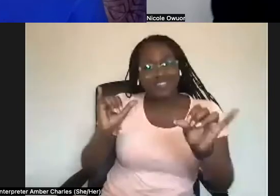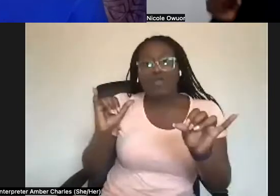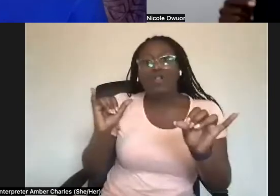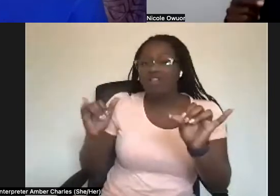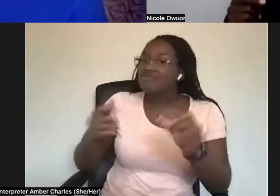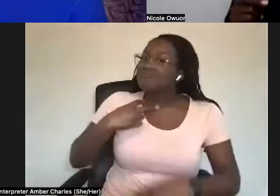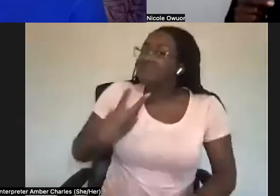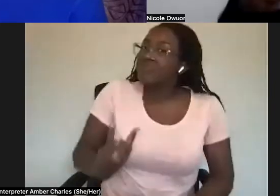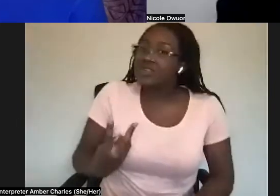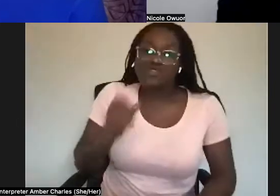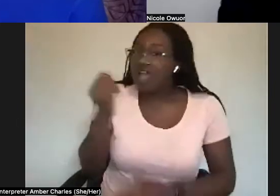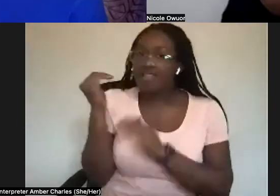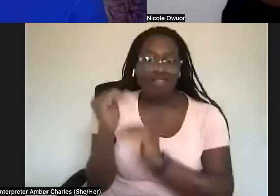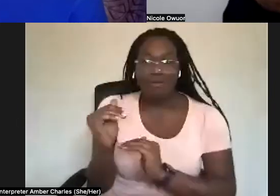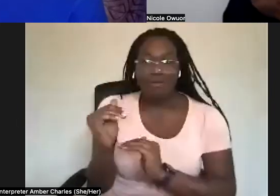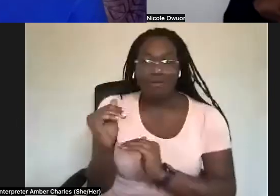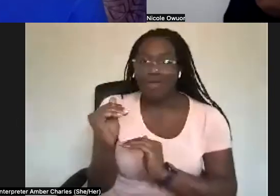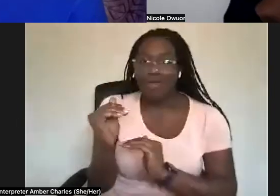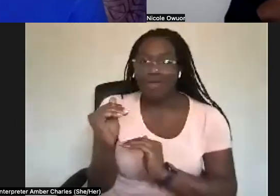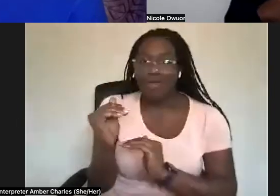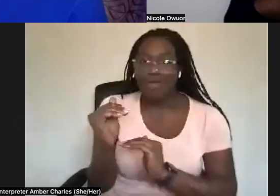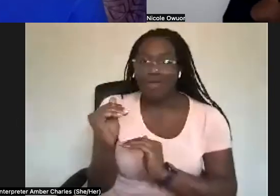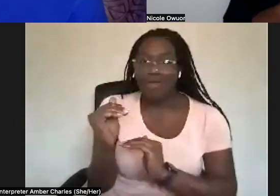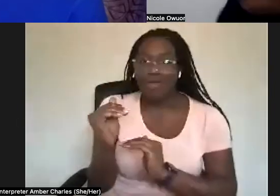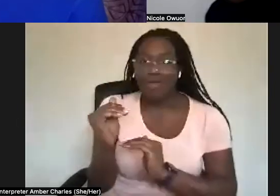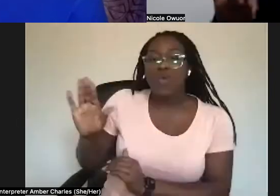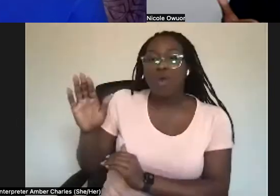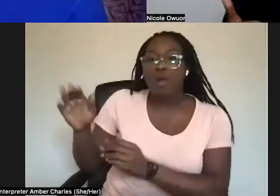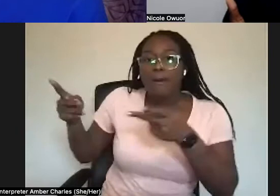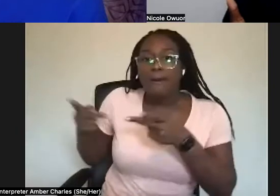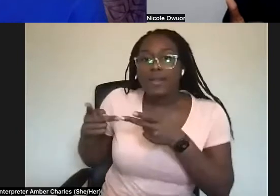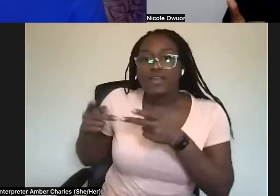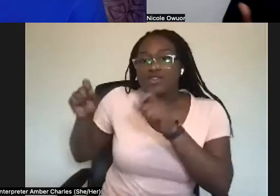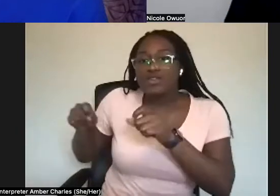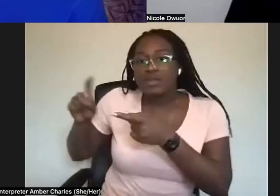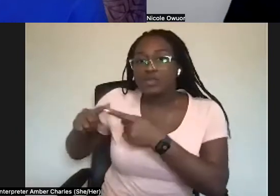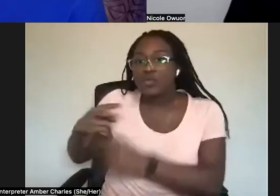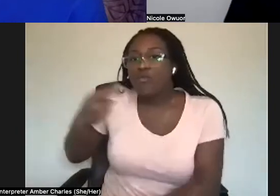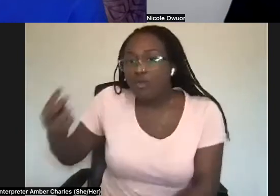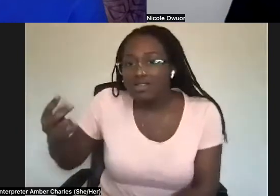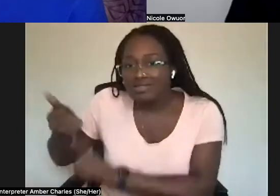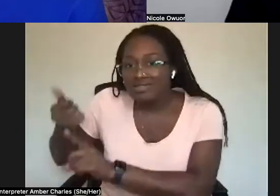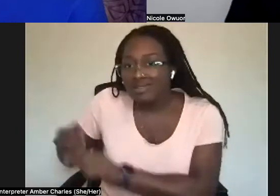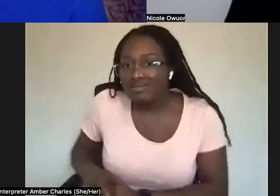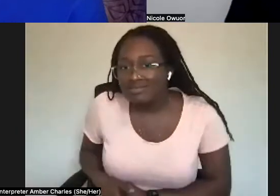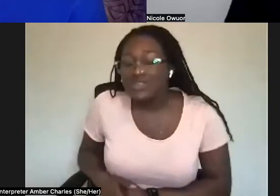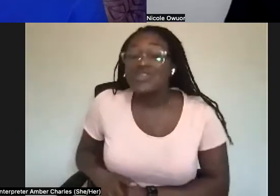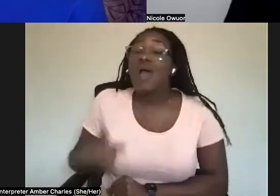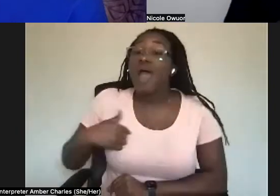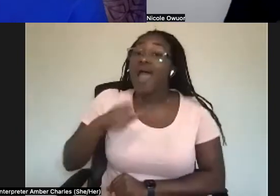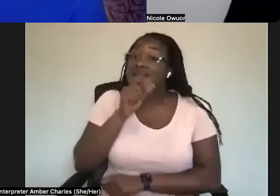not limited by where you're at now with your ability to vocalize that. So I definitely